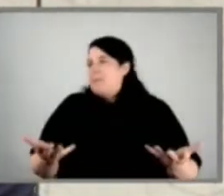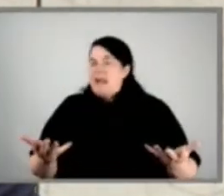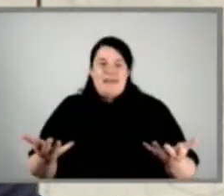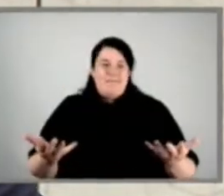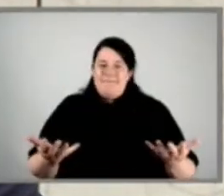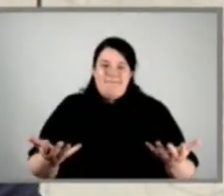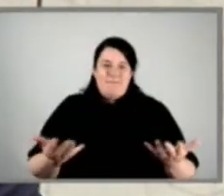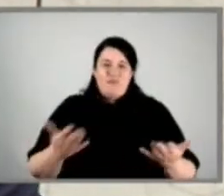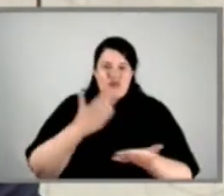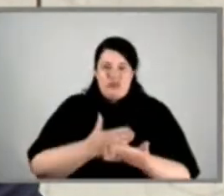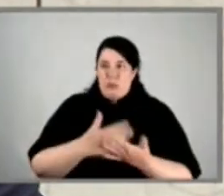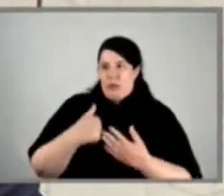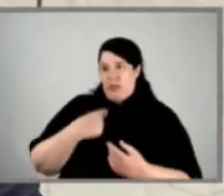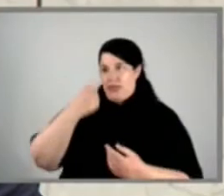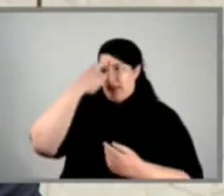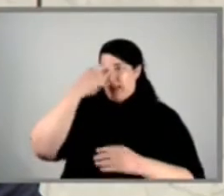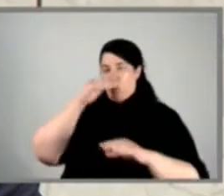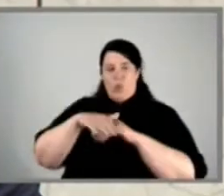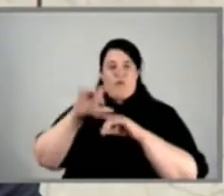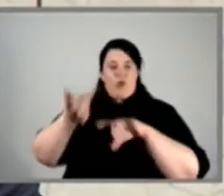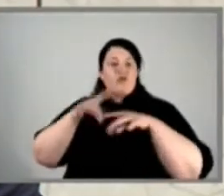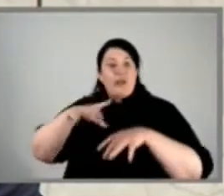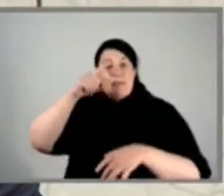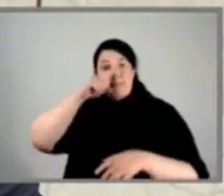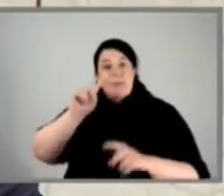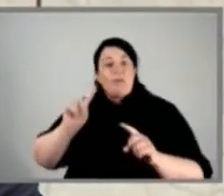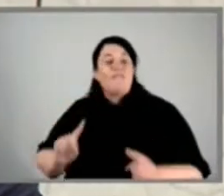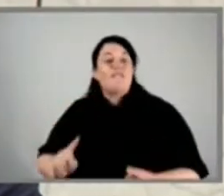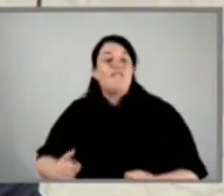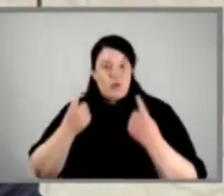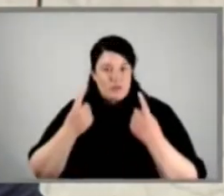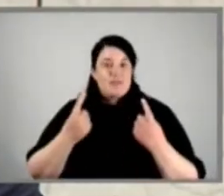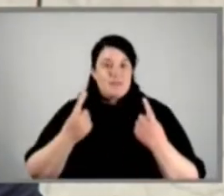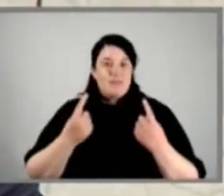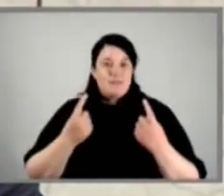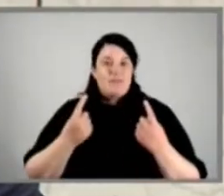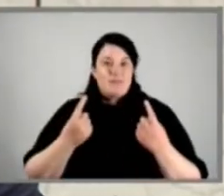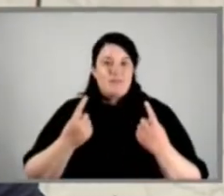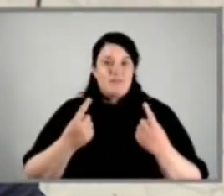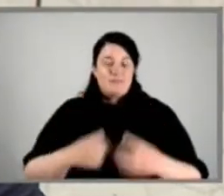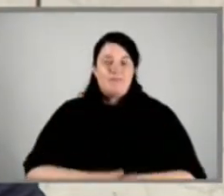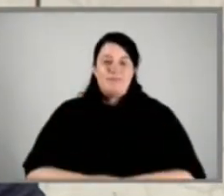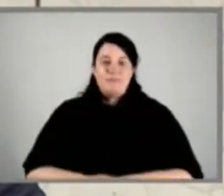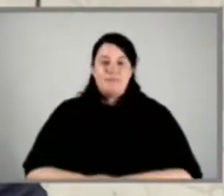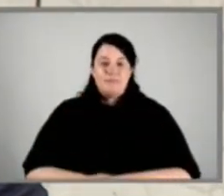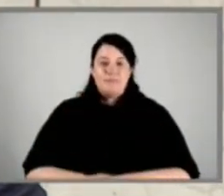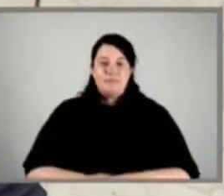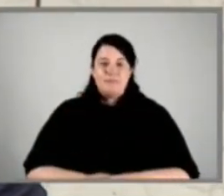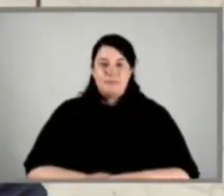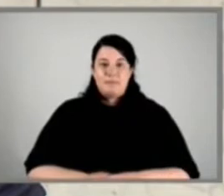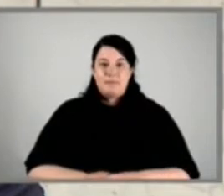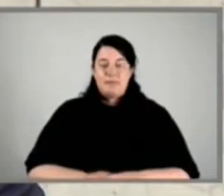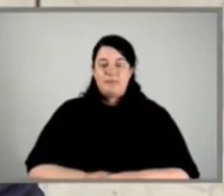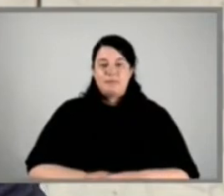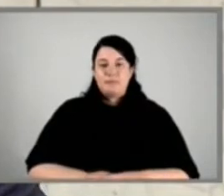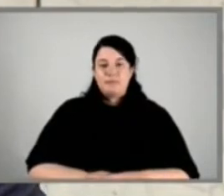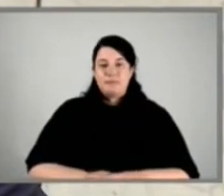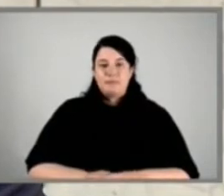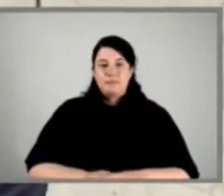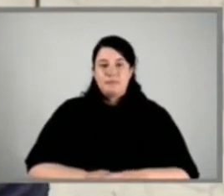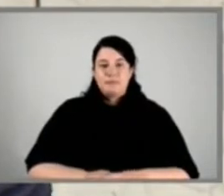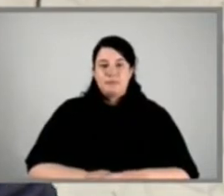return to normal, but we must ensure that we put Australians first in that task. It is constrained